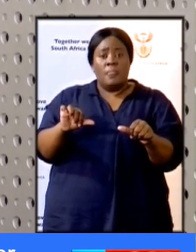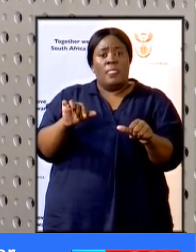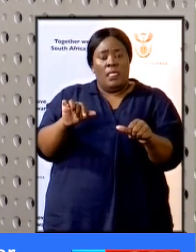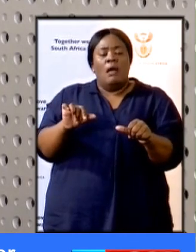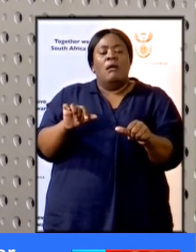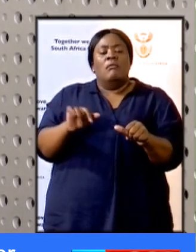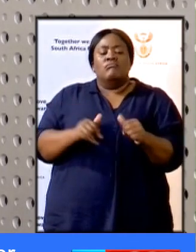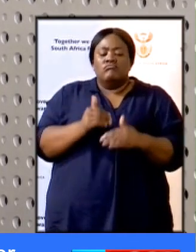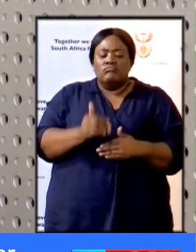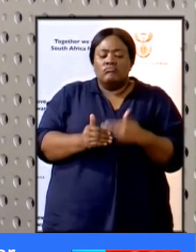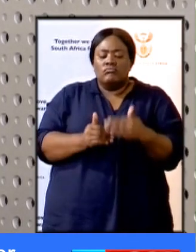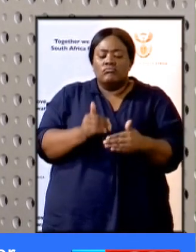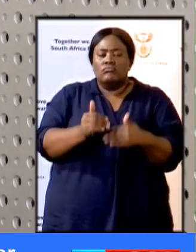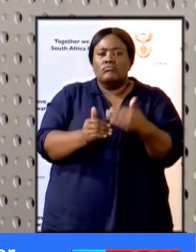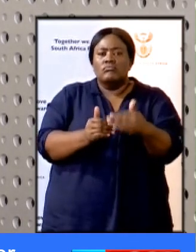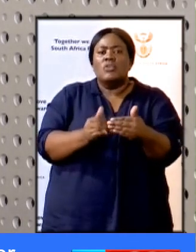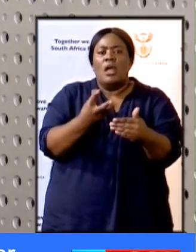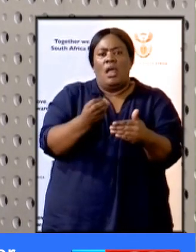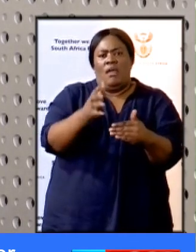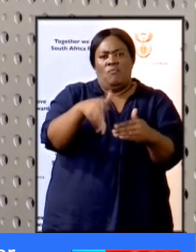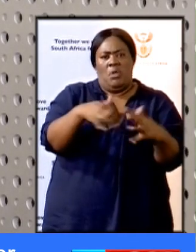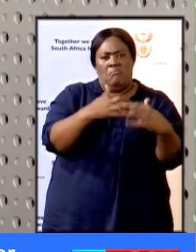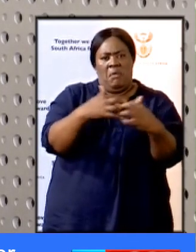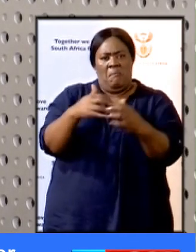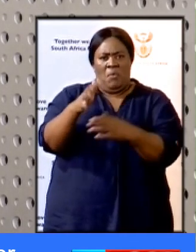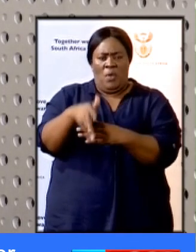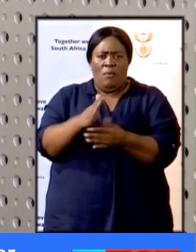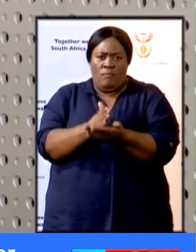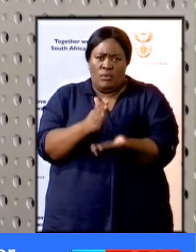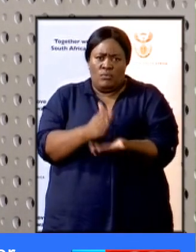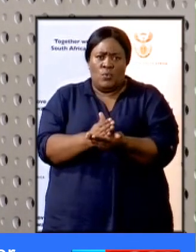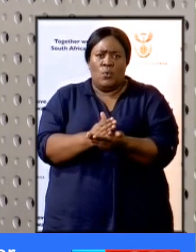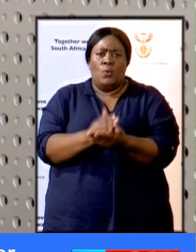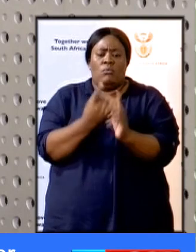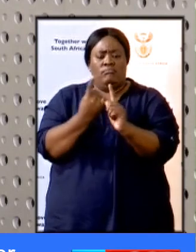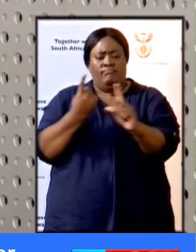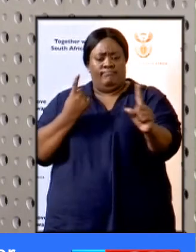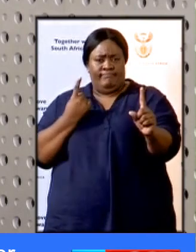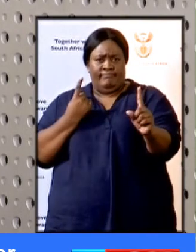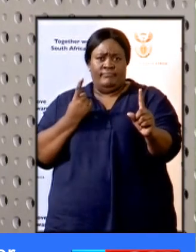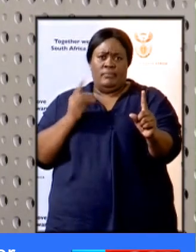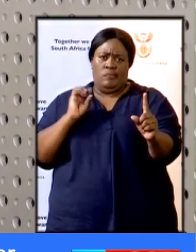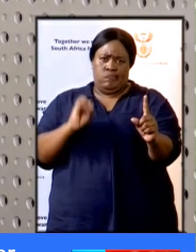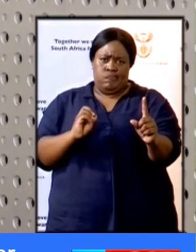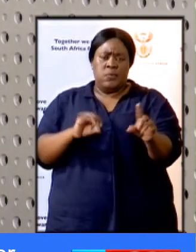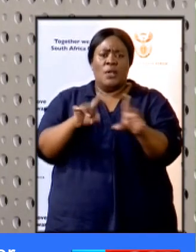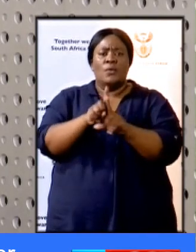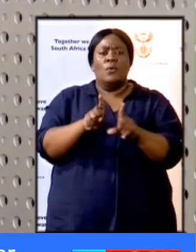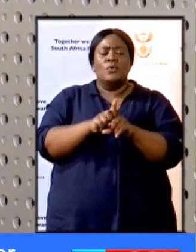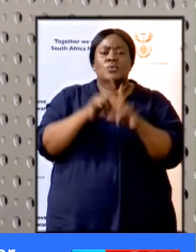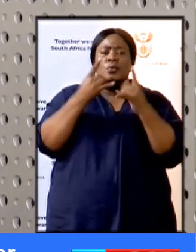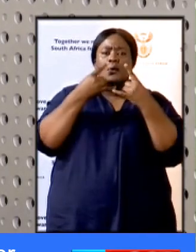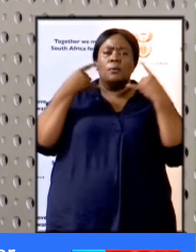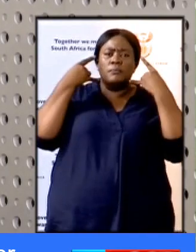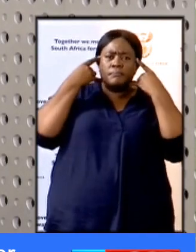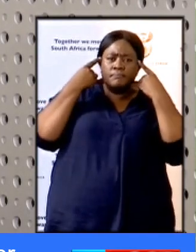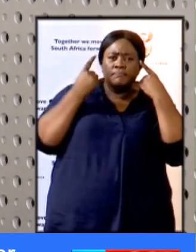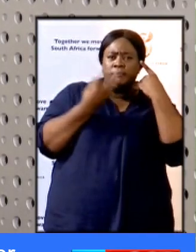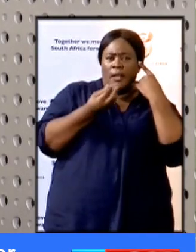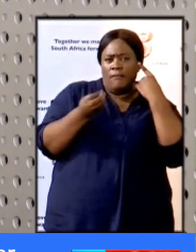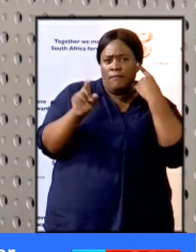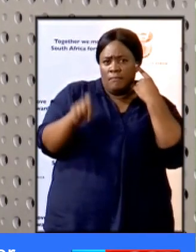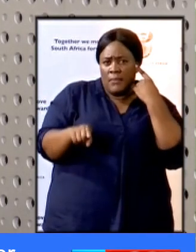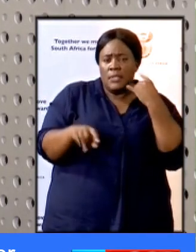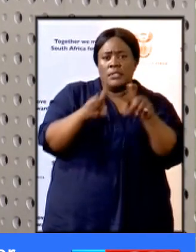physical distance, access to hand sanitizers and protective masks, and continual